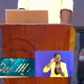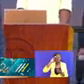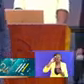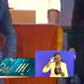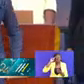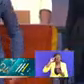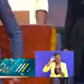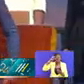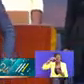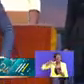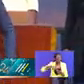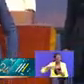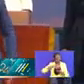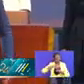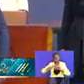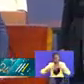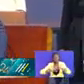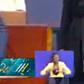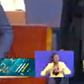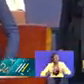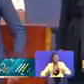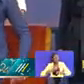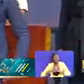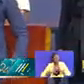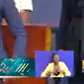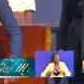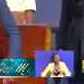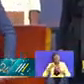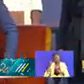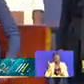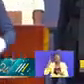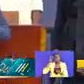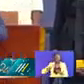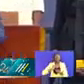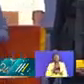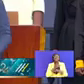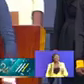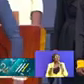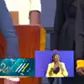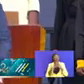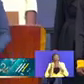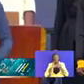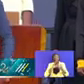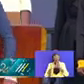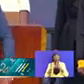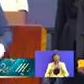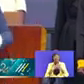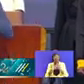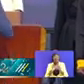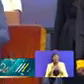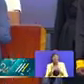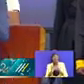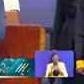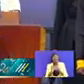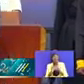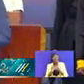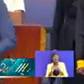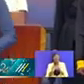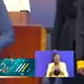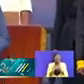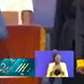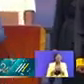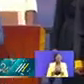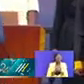about you won't understand us you won't understand conversations on Twitter you won't understand